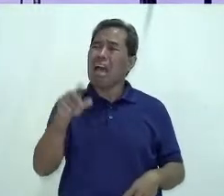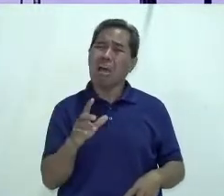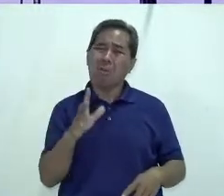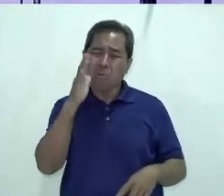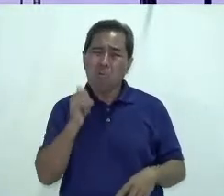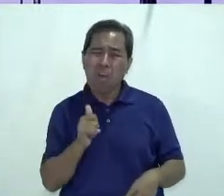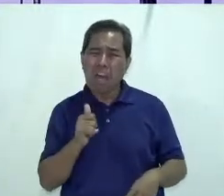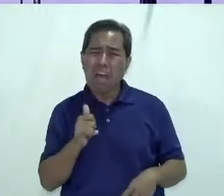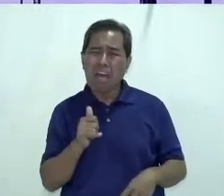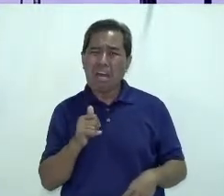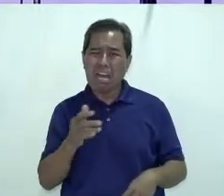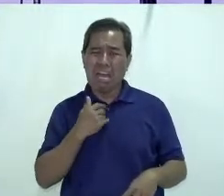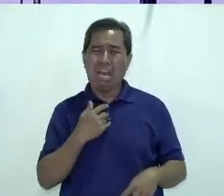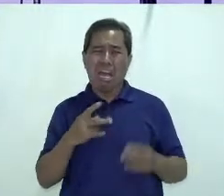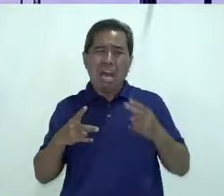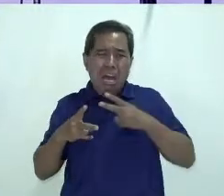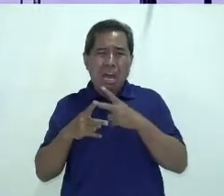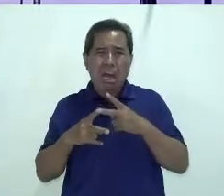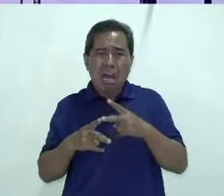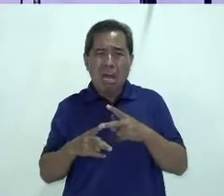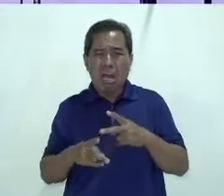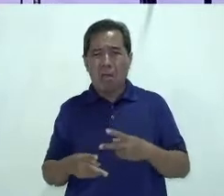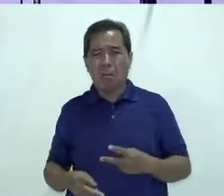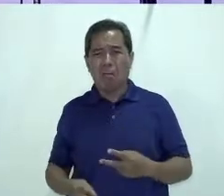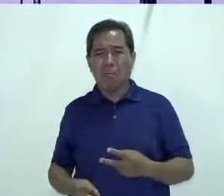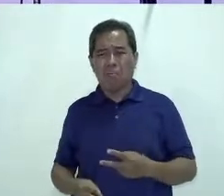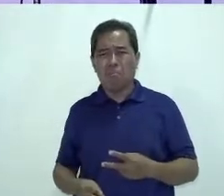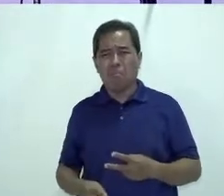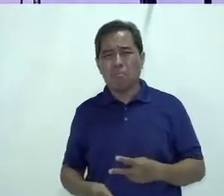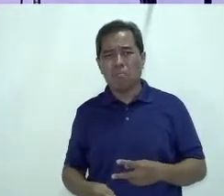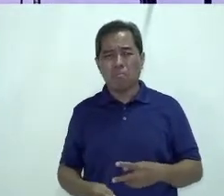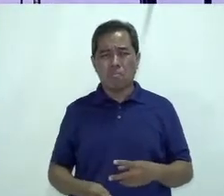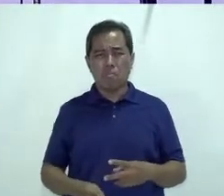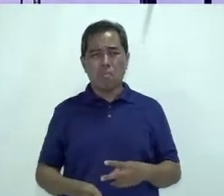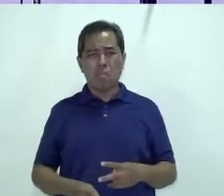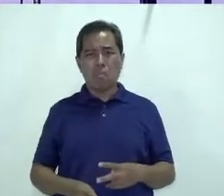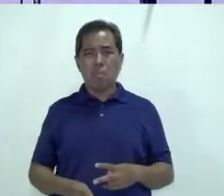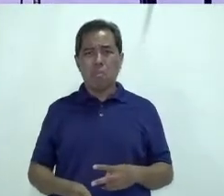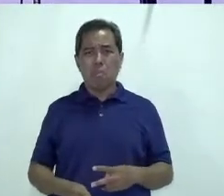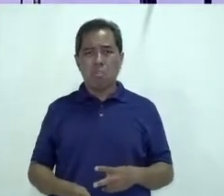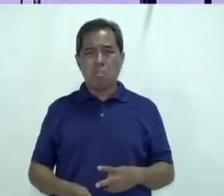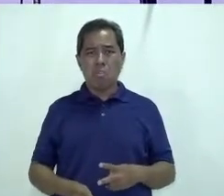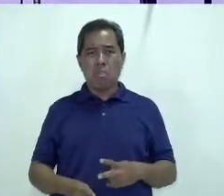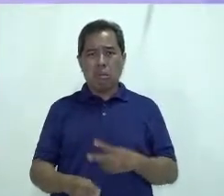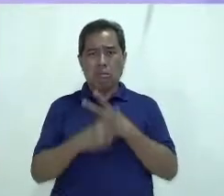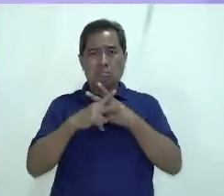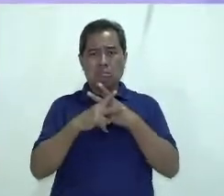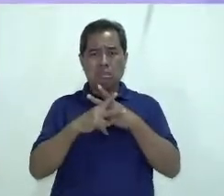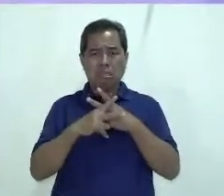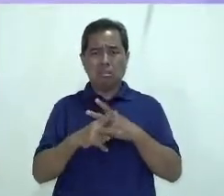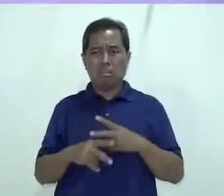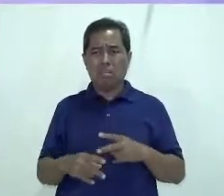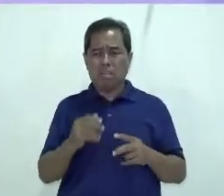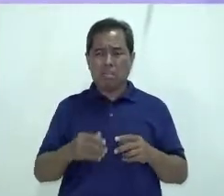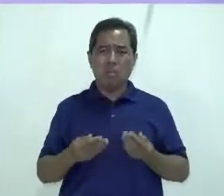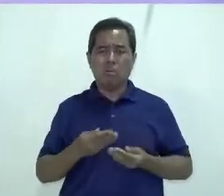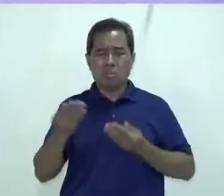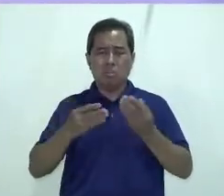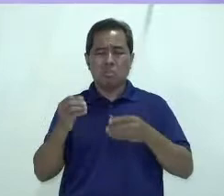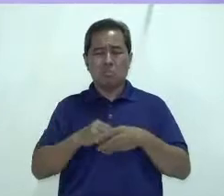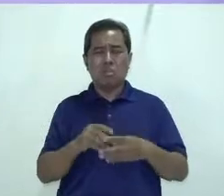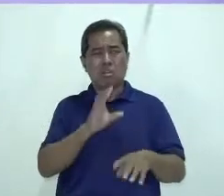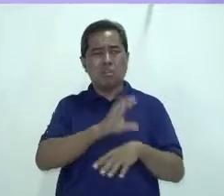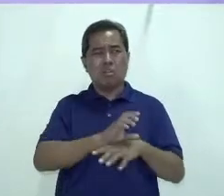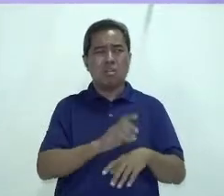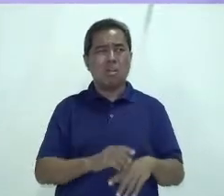precautions. He's part of our prayer team, is faithful, loves his wife, loves his children, serves the church.